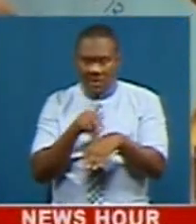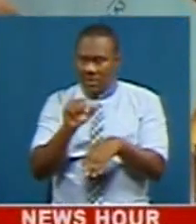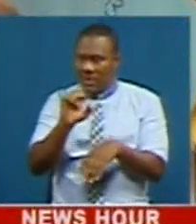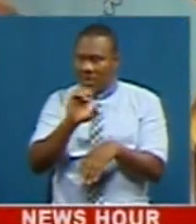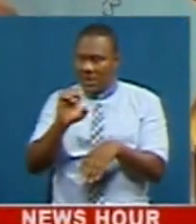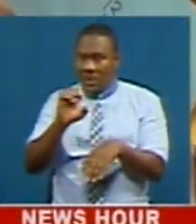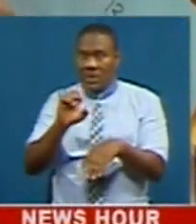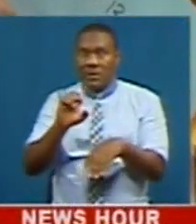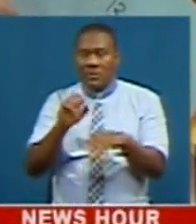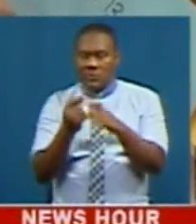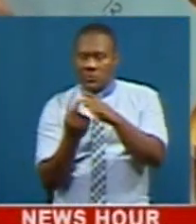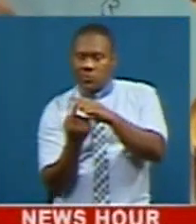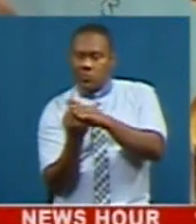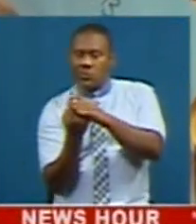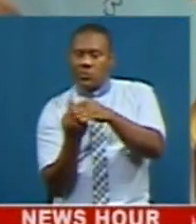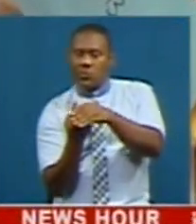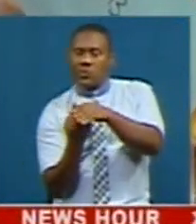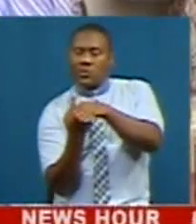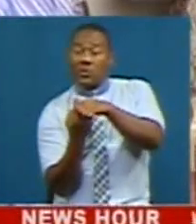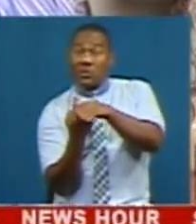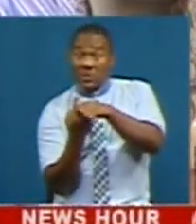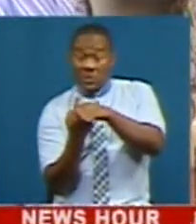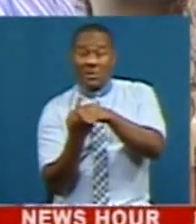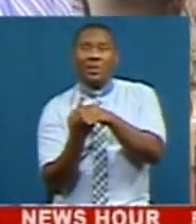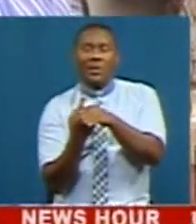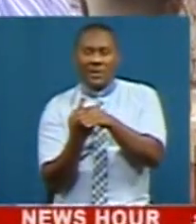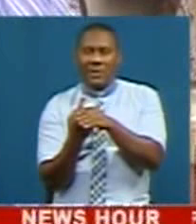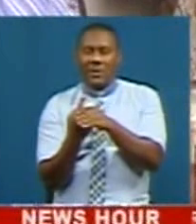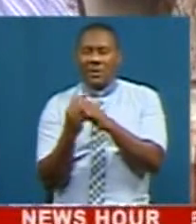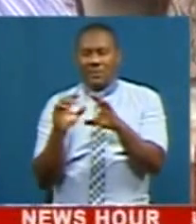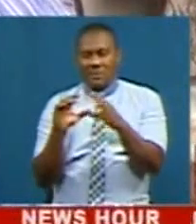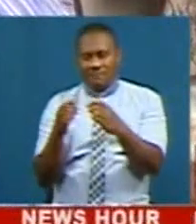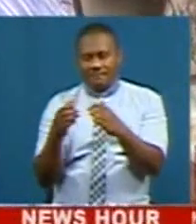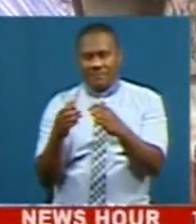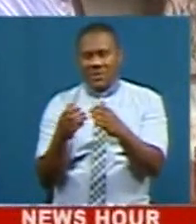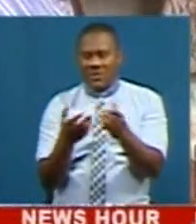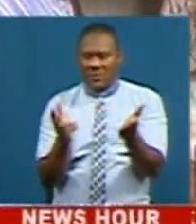certification for their release for commercial production by farmers.